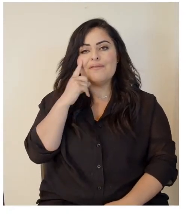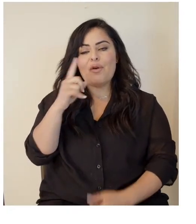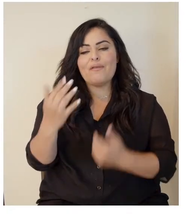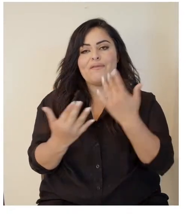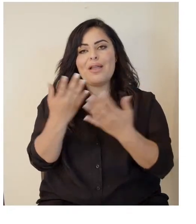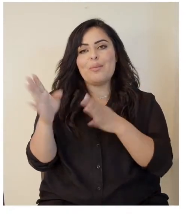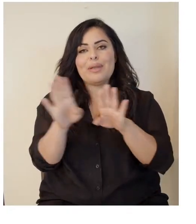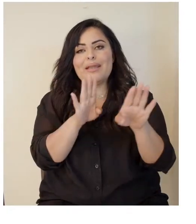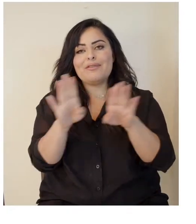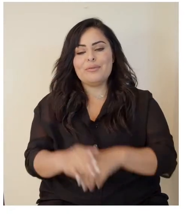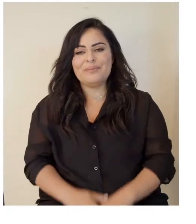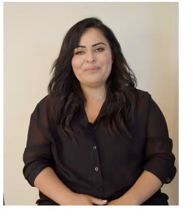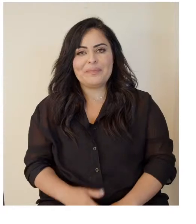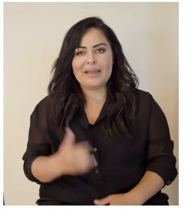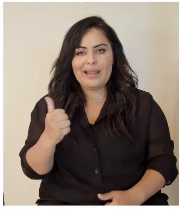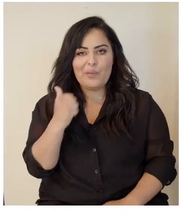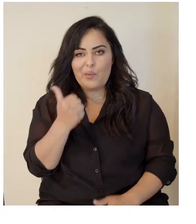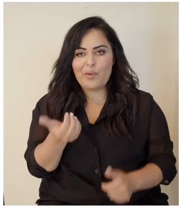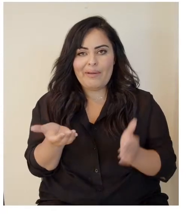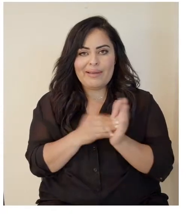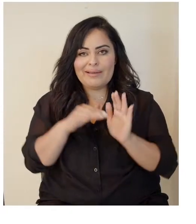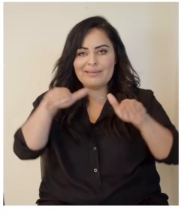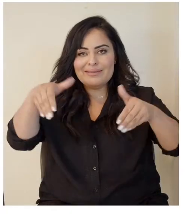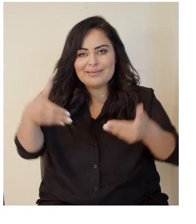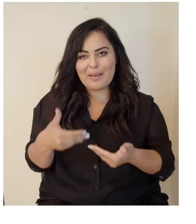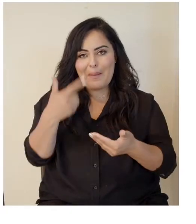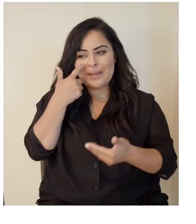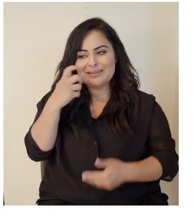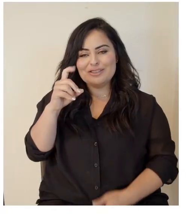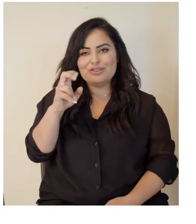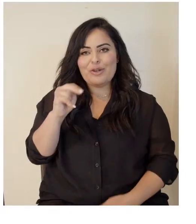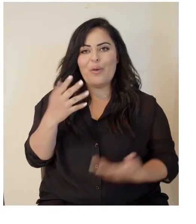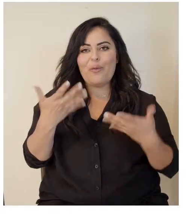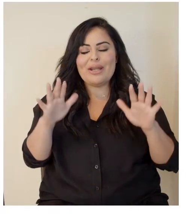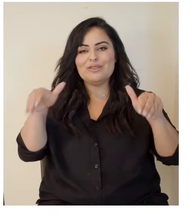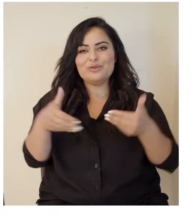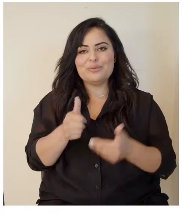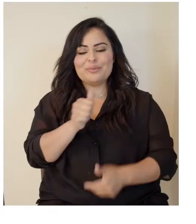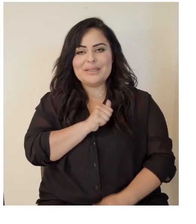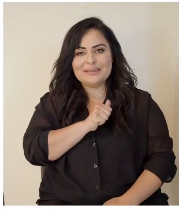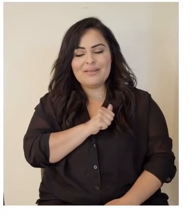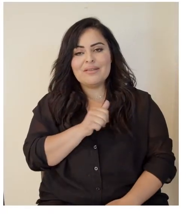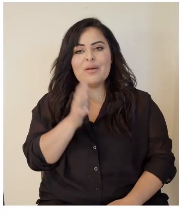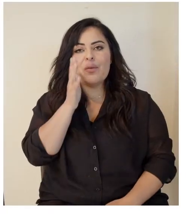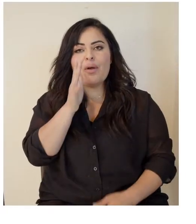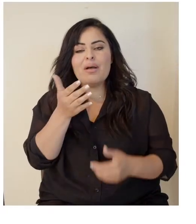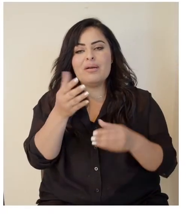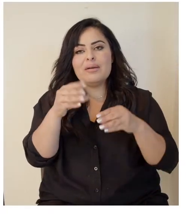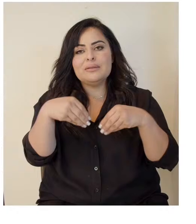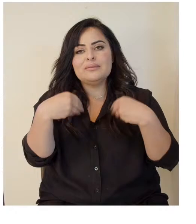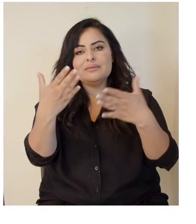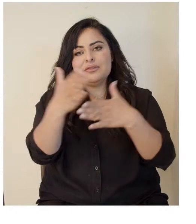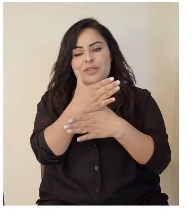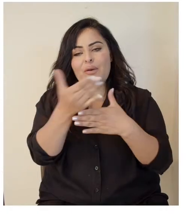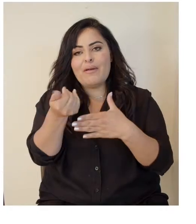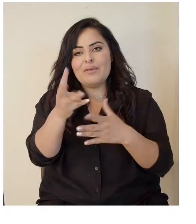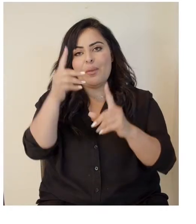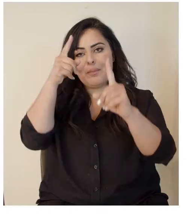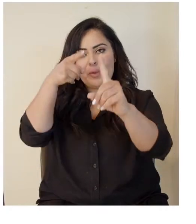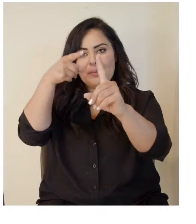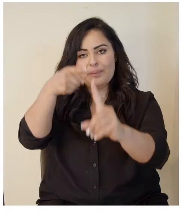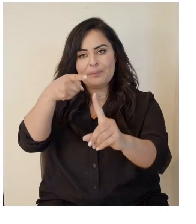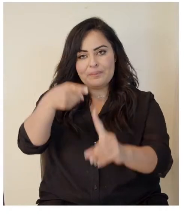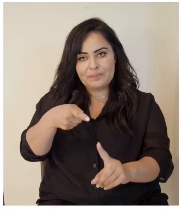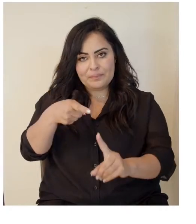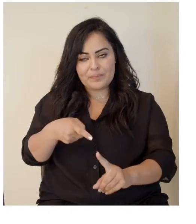Good afternoon. I'm not going to reintroduce myself since Don did. Just a couple of points to bring up today is we